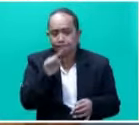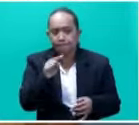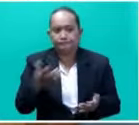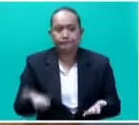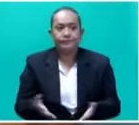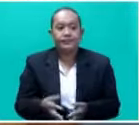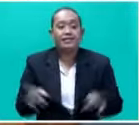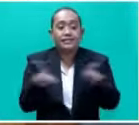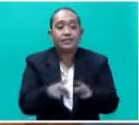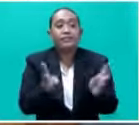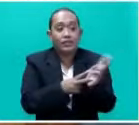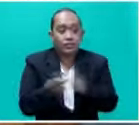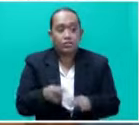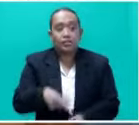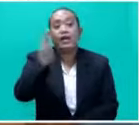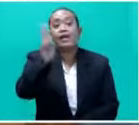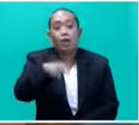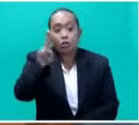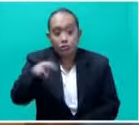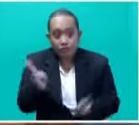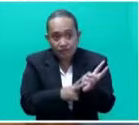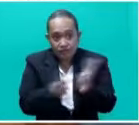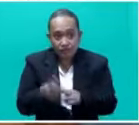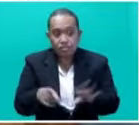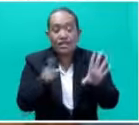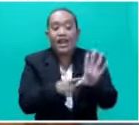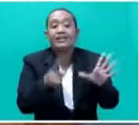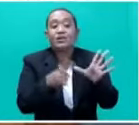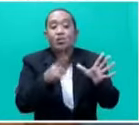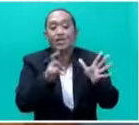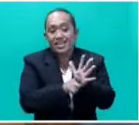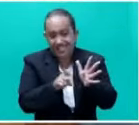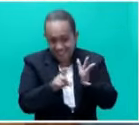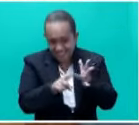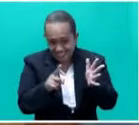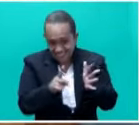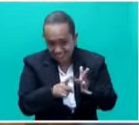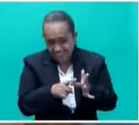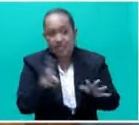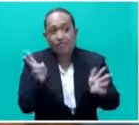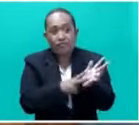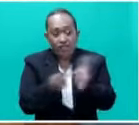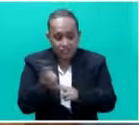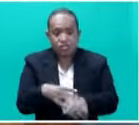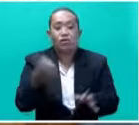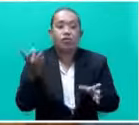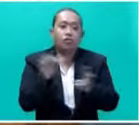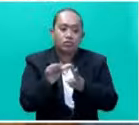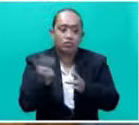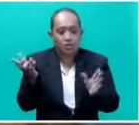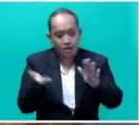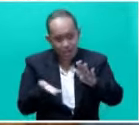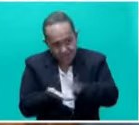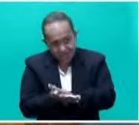these villages like Nosori Village and Yaroi in South Savu, they're also under the iTaukei Affairs Act.